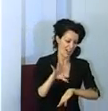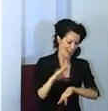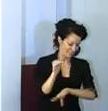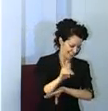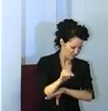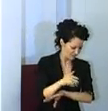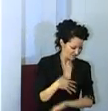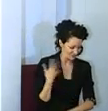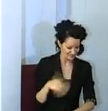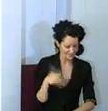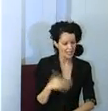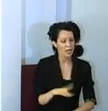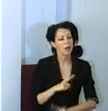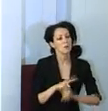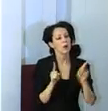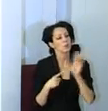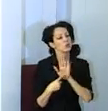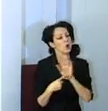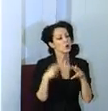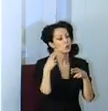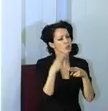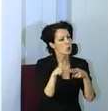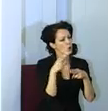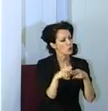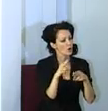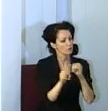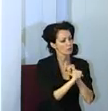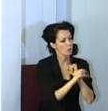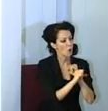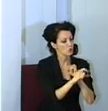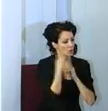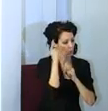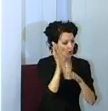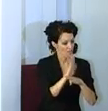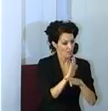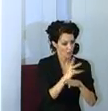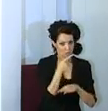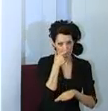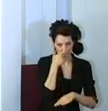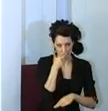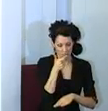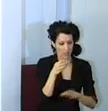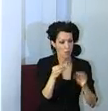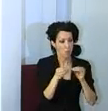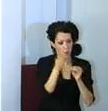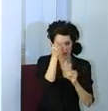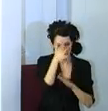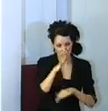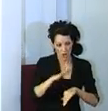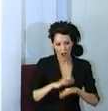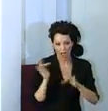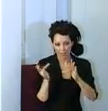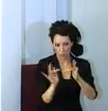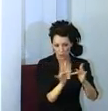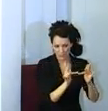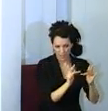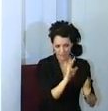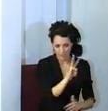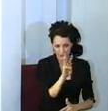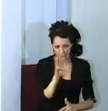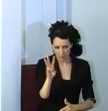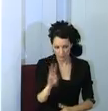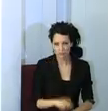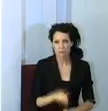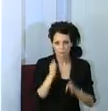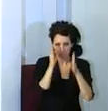afternoon, but we're going to just show you a quick trailer for that film, and then you can check out more information at their website. So we're just to pay our attention to